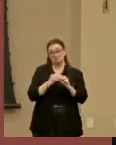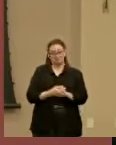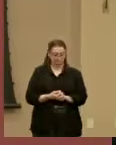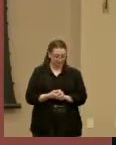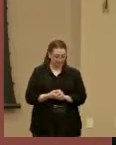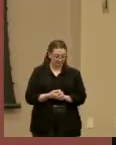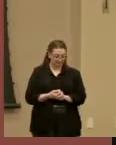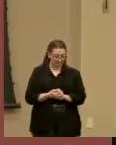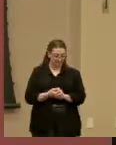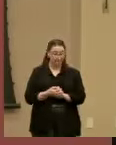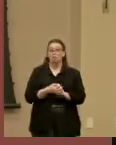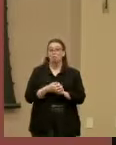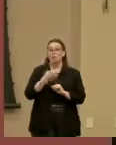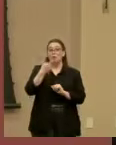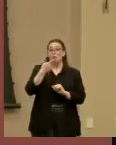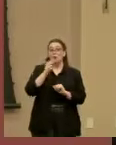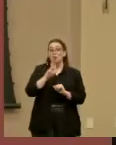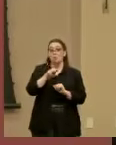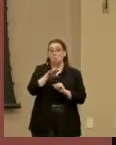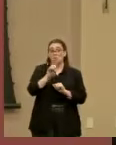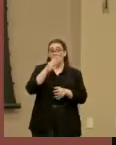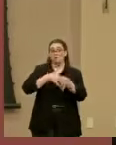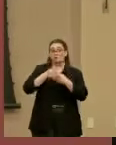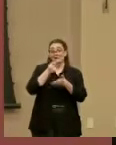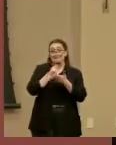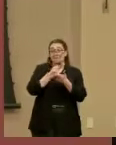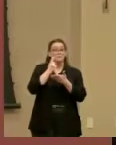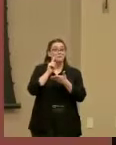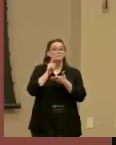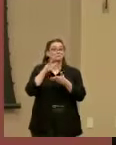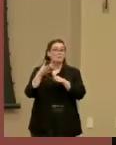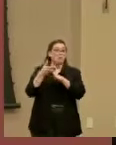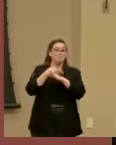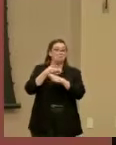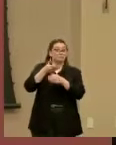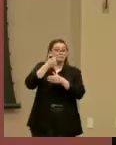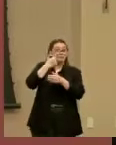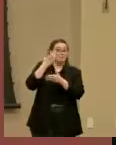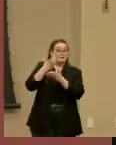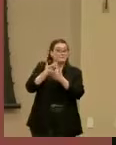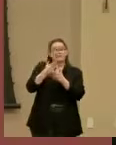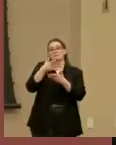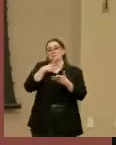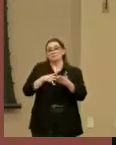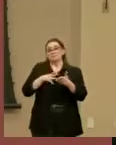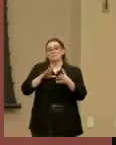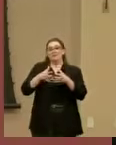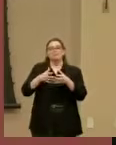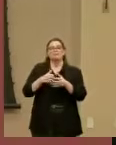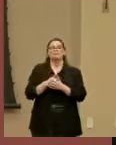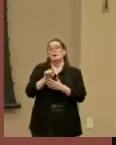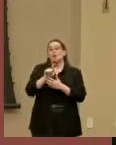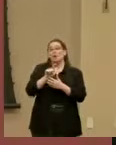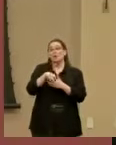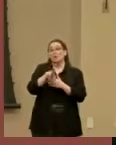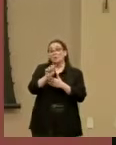Let's talk about hormone replacement therapy in perimenopausal women. Will it increase the risk of lupus flare or blood clot